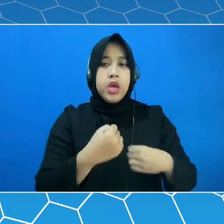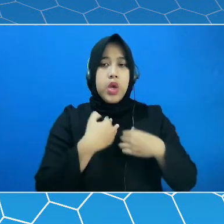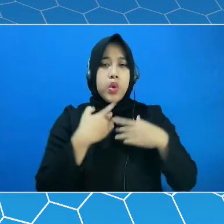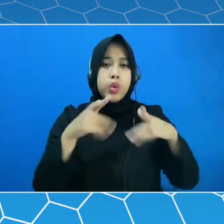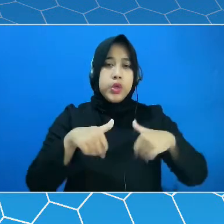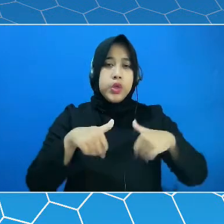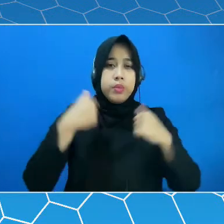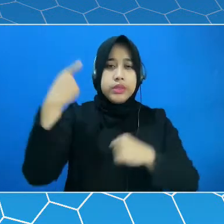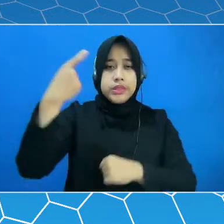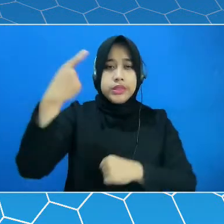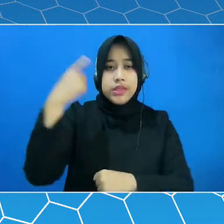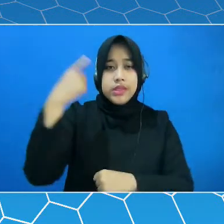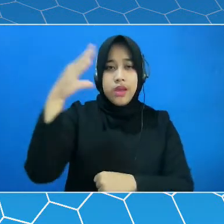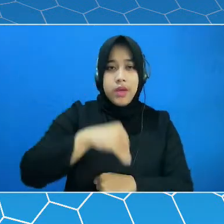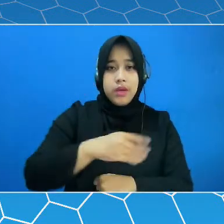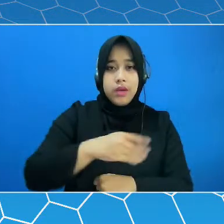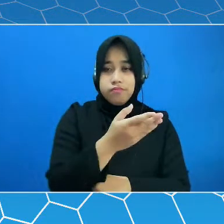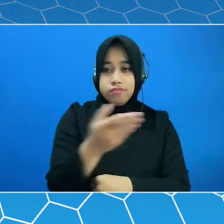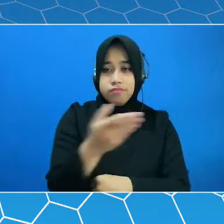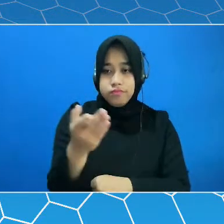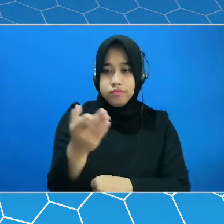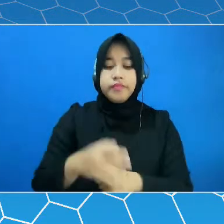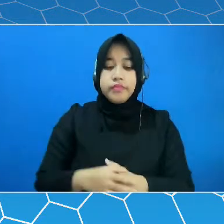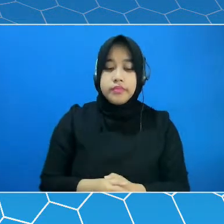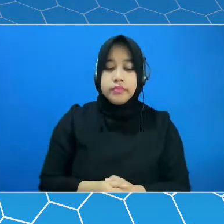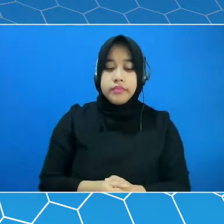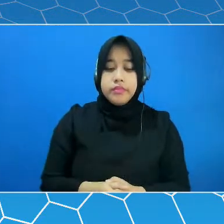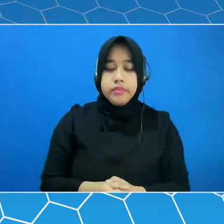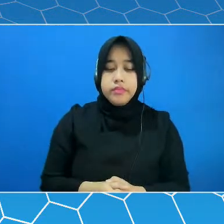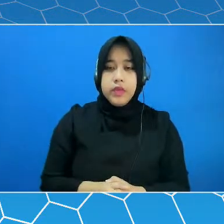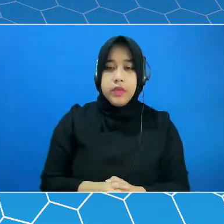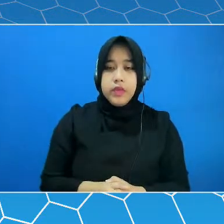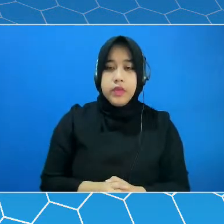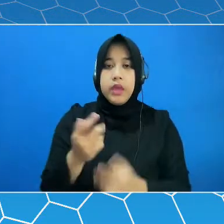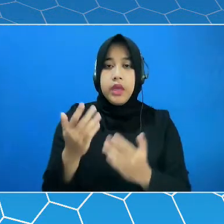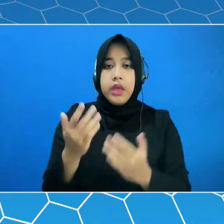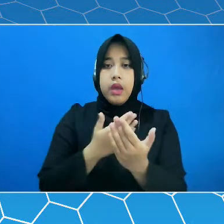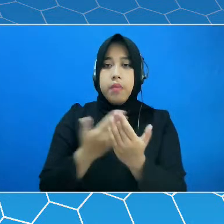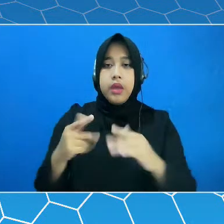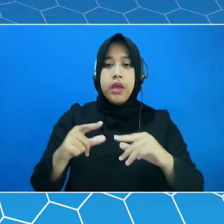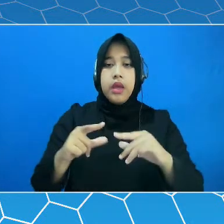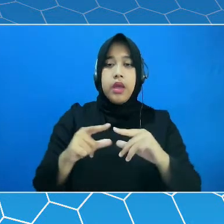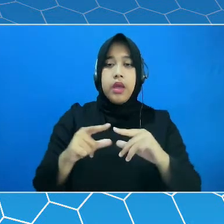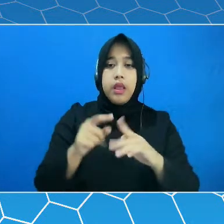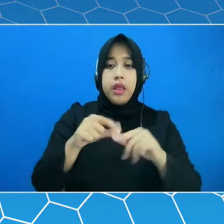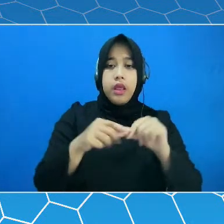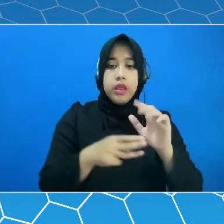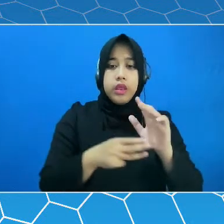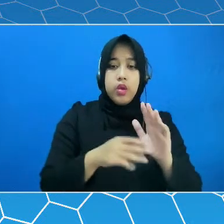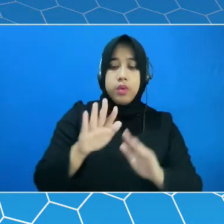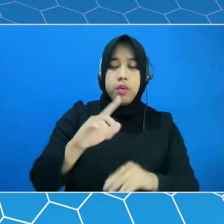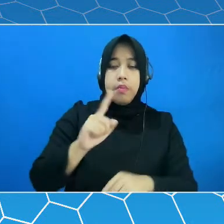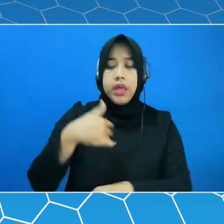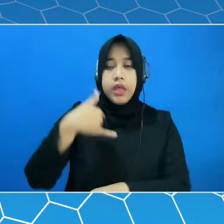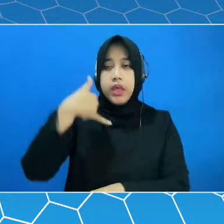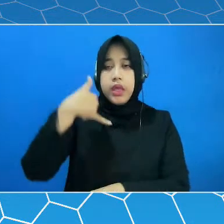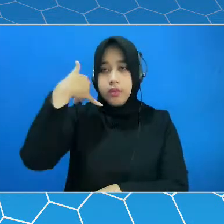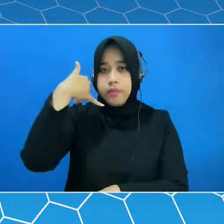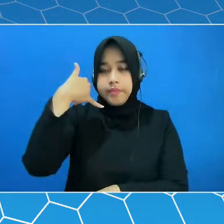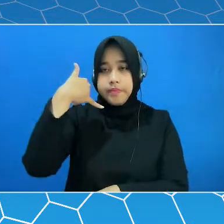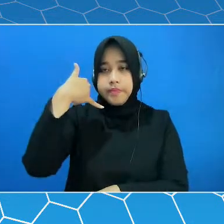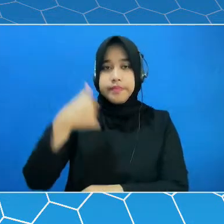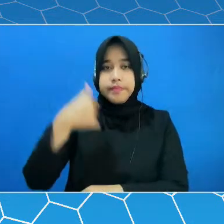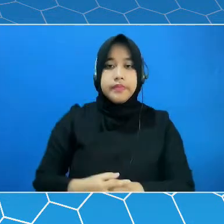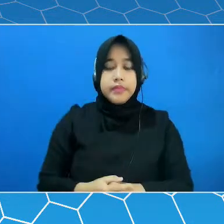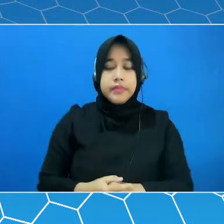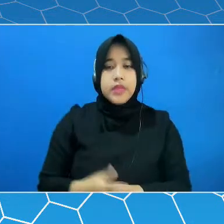using the Atom 5 app, using a mobile phone, and it is available to